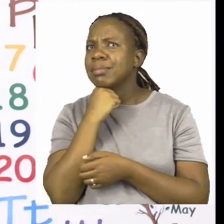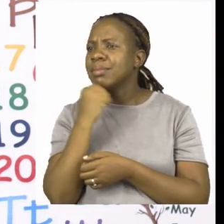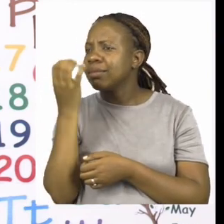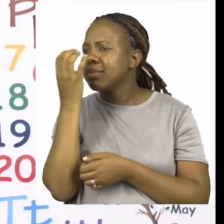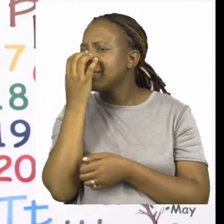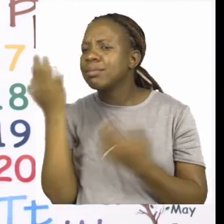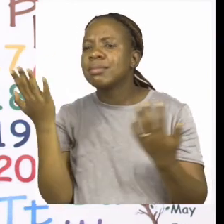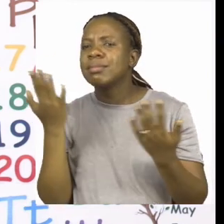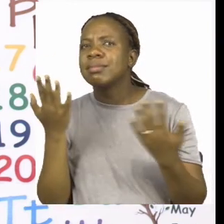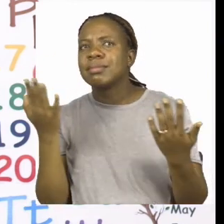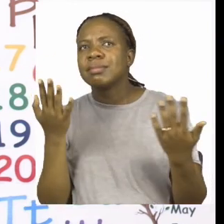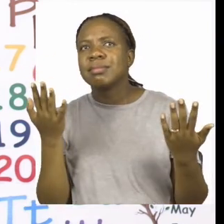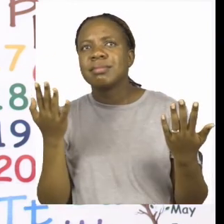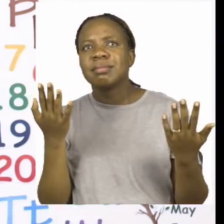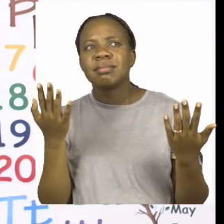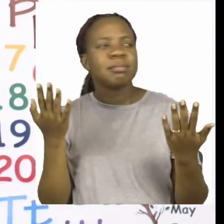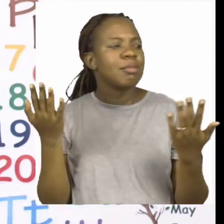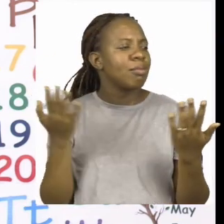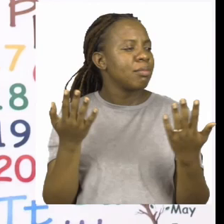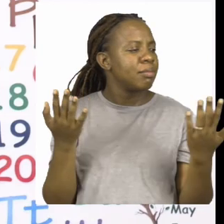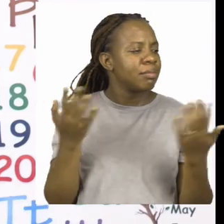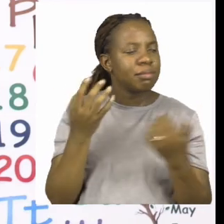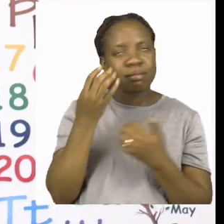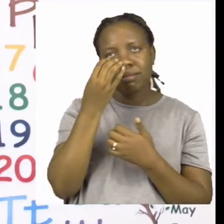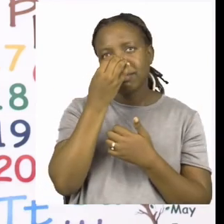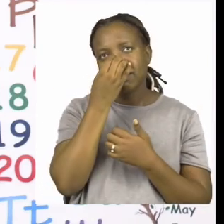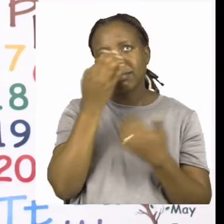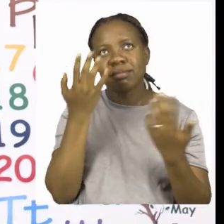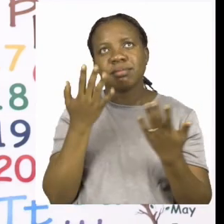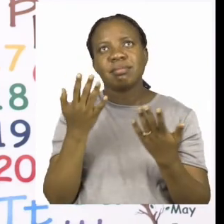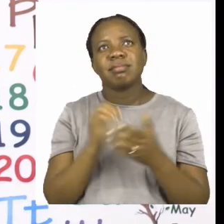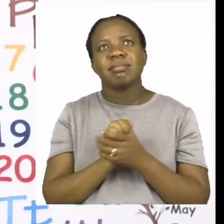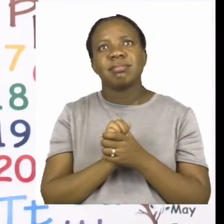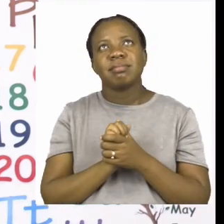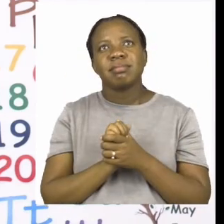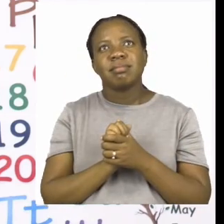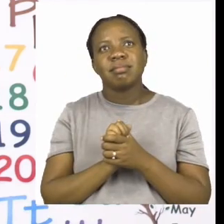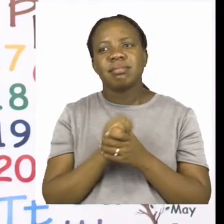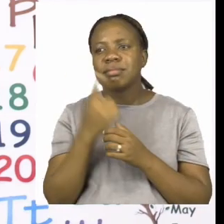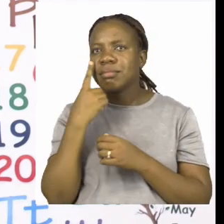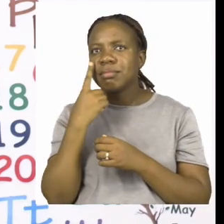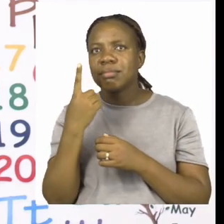Zoshi! Where are you? Do you see